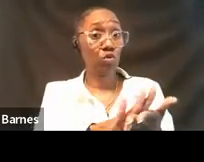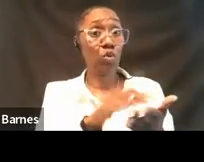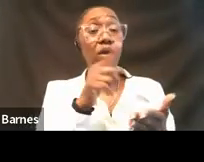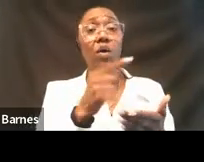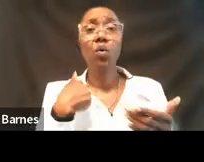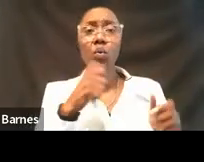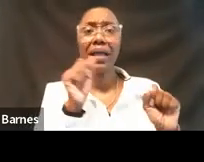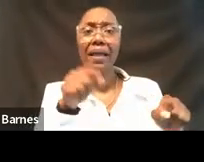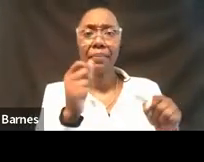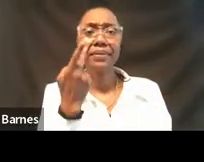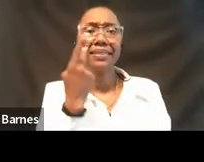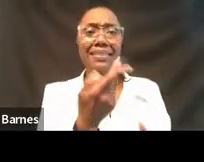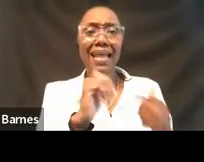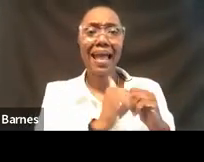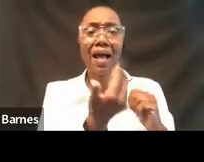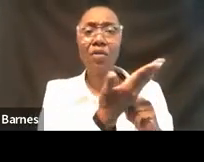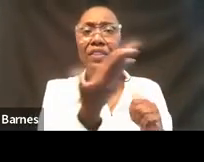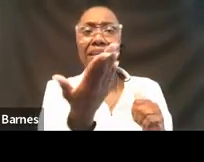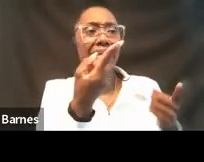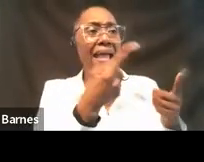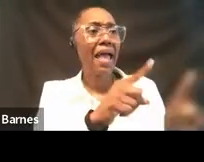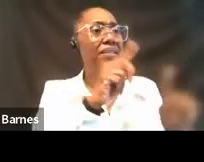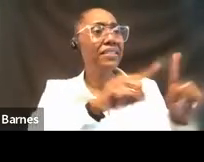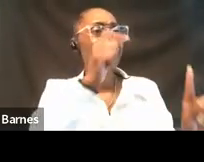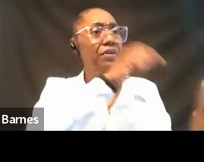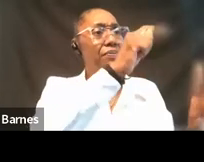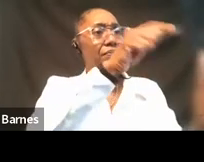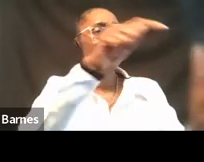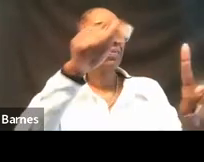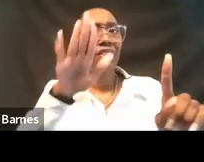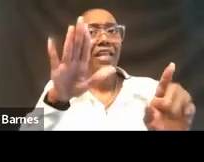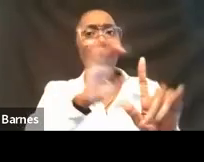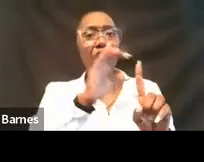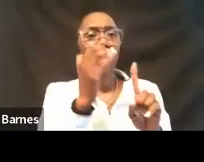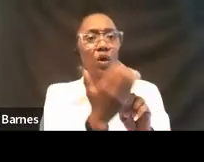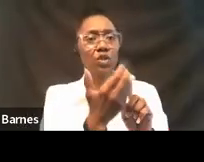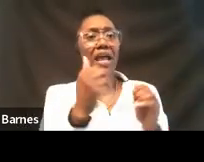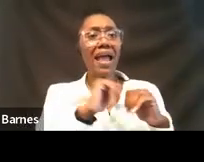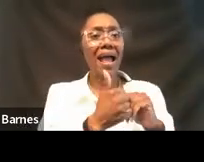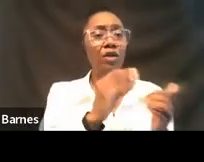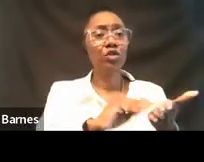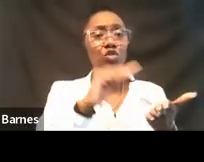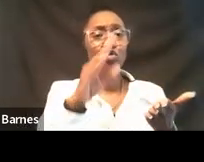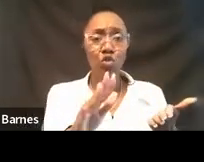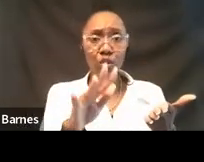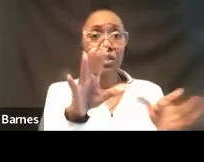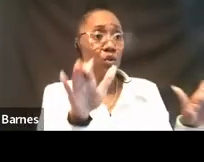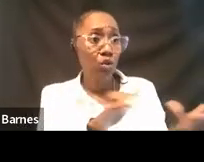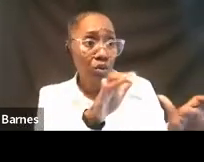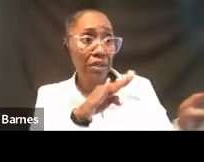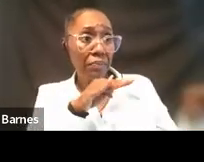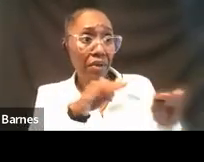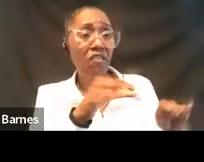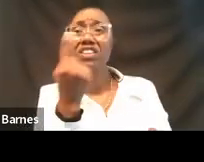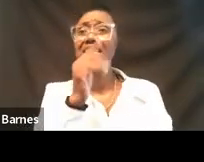see how things happen in different neighborhoods. If the culture of that neighborhood impacts how the students perform, or if there's something in that